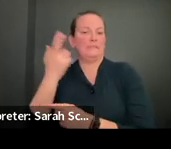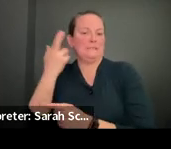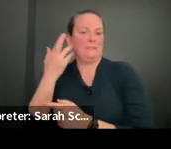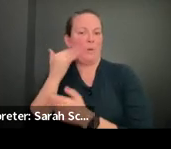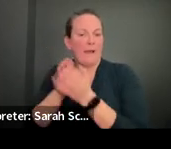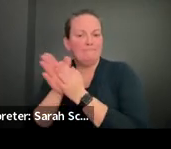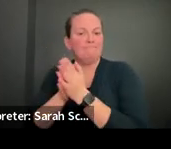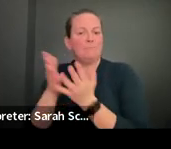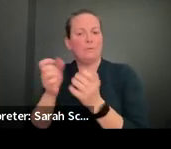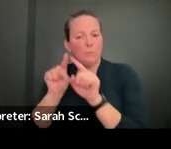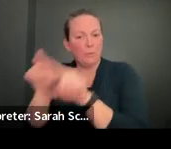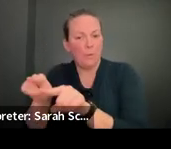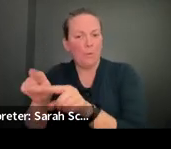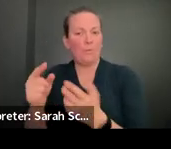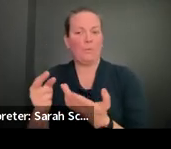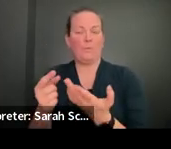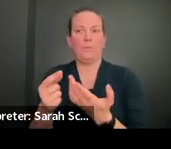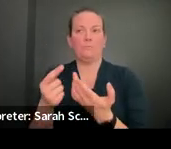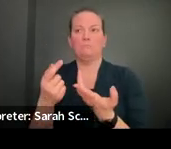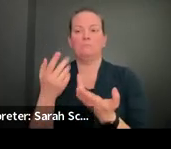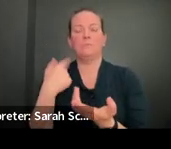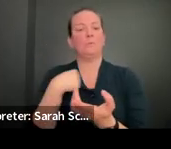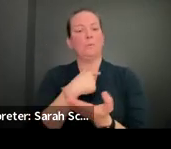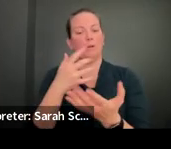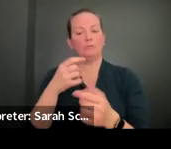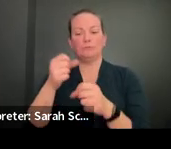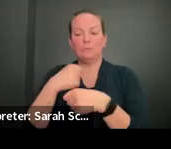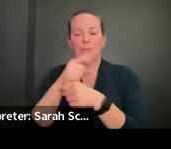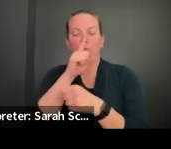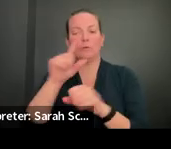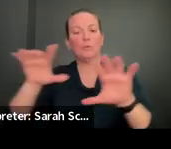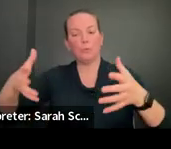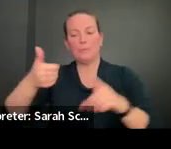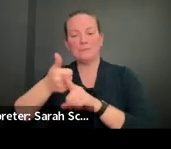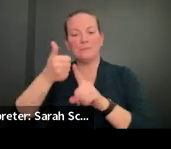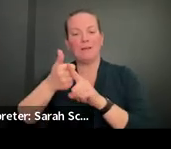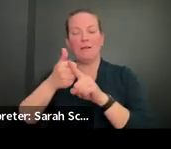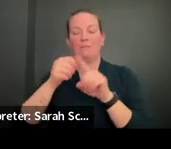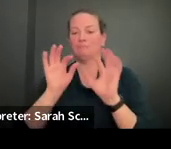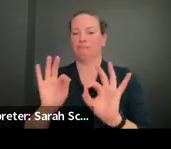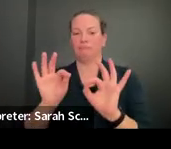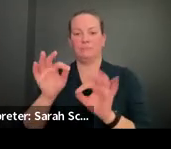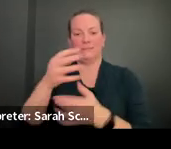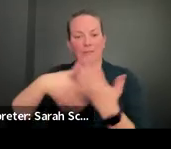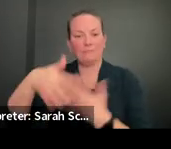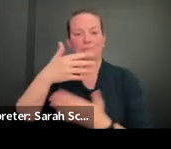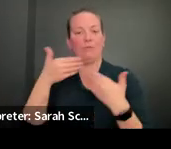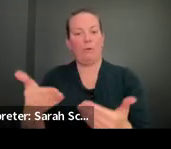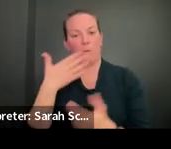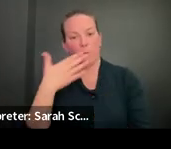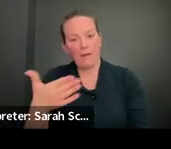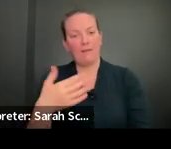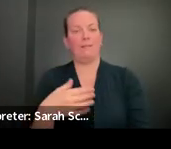how we can make the best group dynamics. So we would certainly